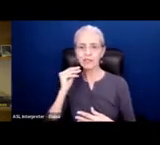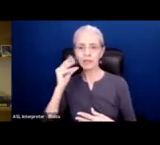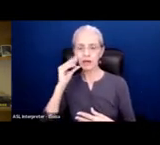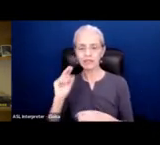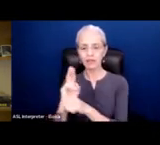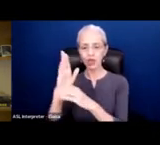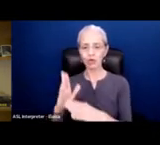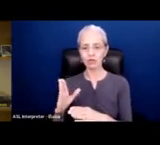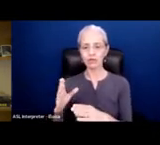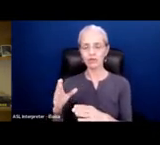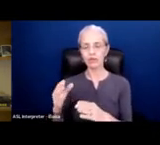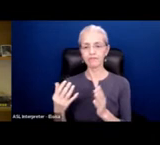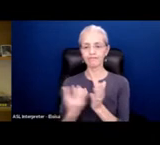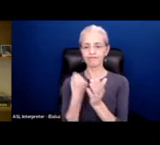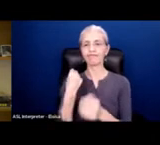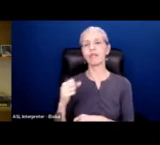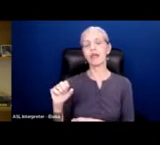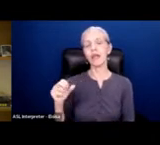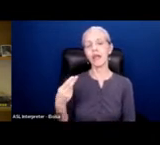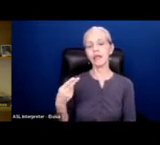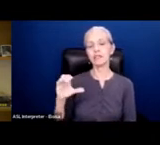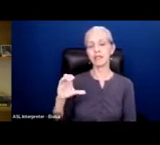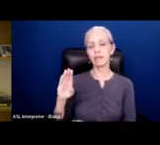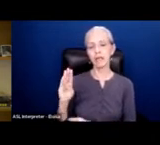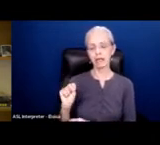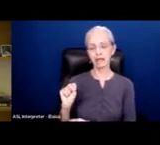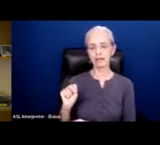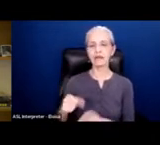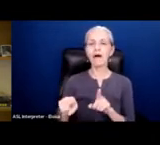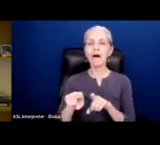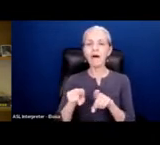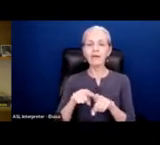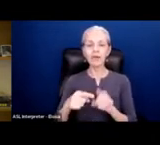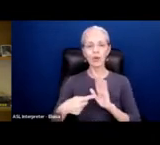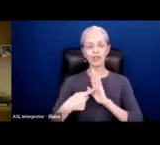of HCBS, and it provides a firsthand account of LTSS quality.